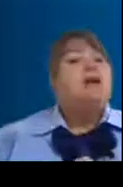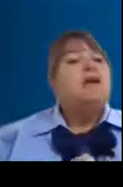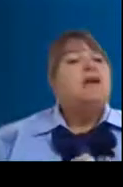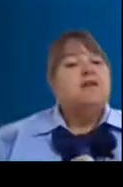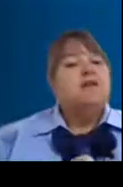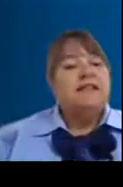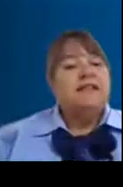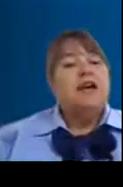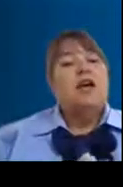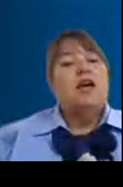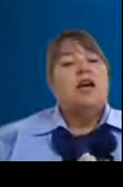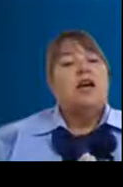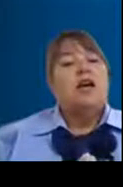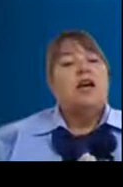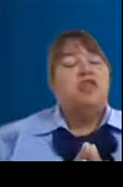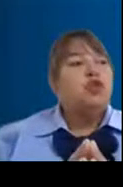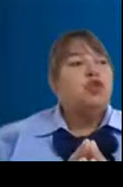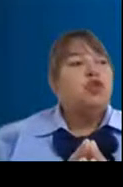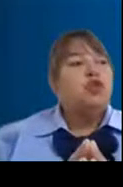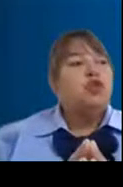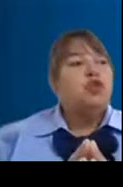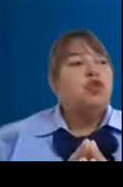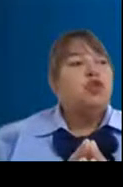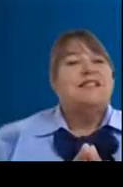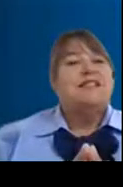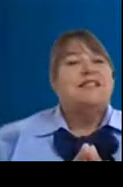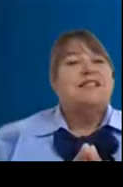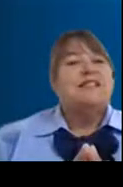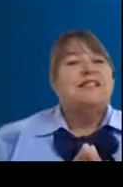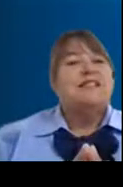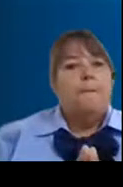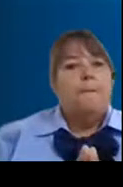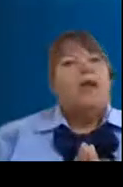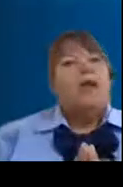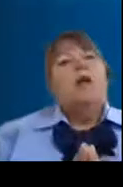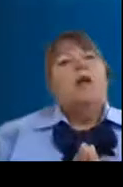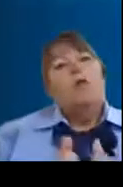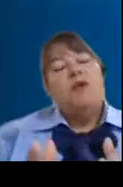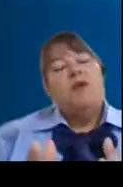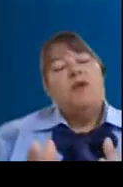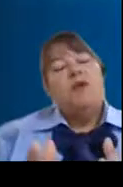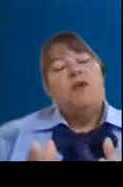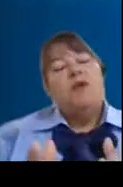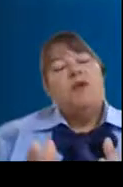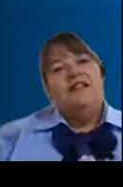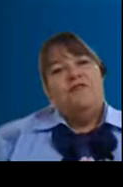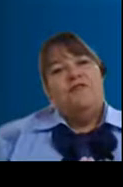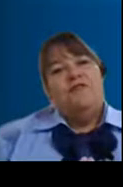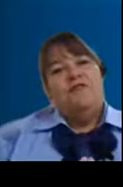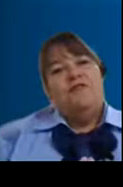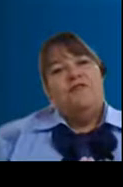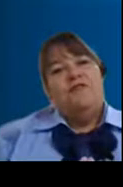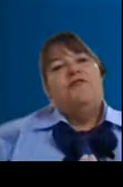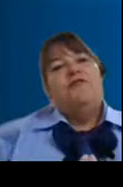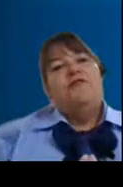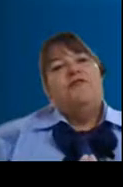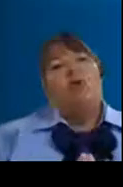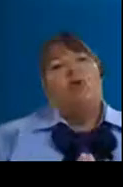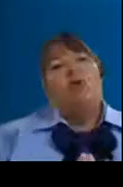28%. Next year, it will be reduced to 27%. When we look at